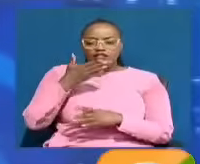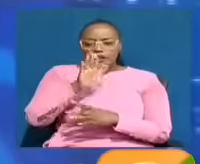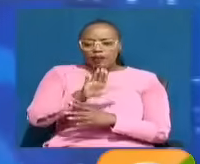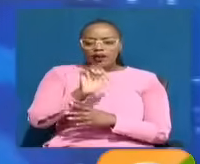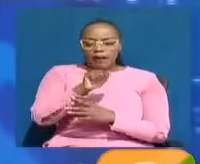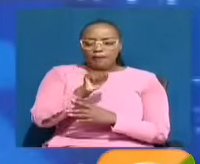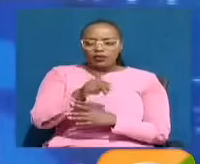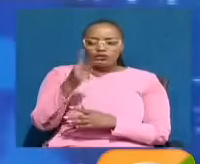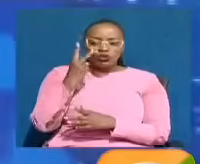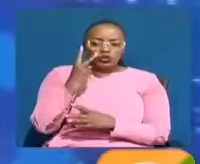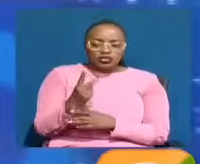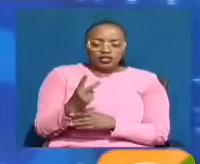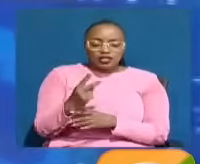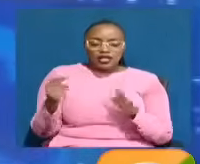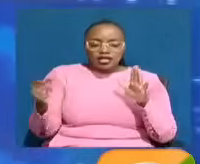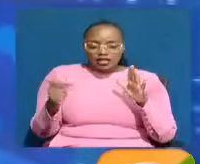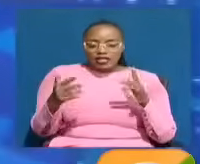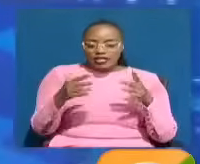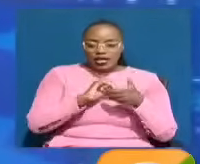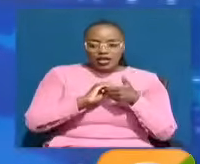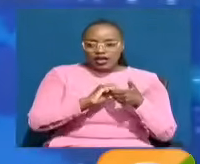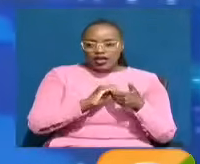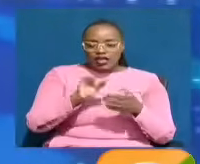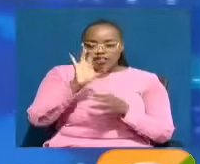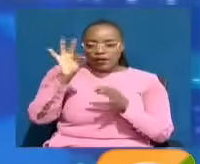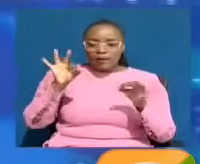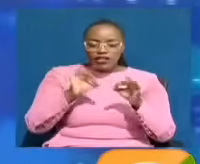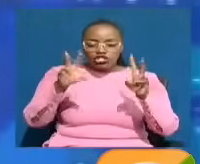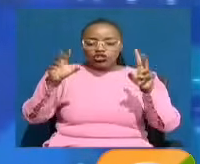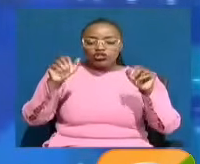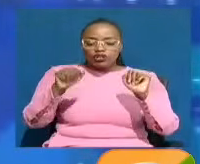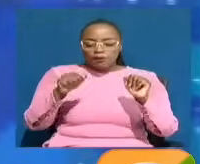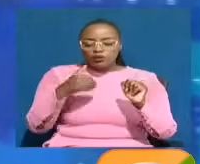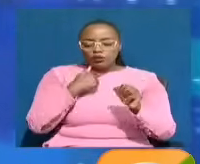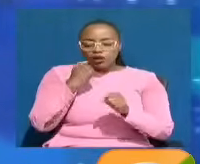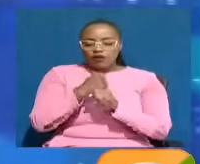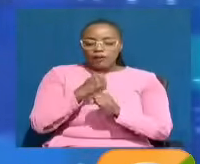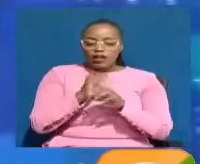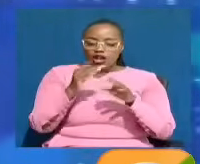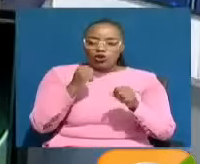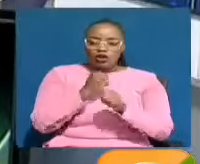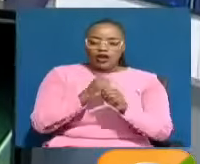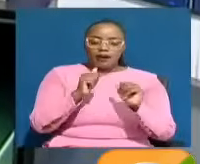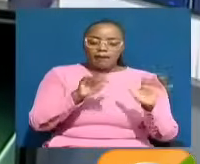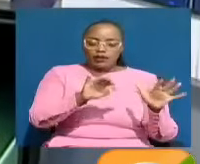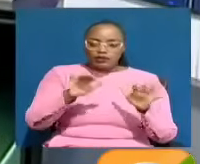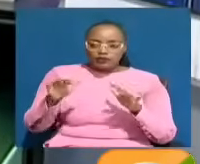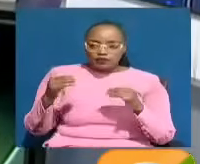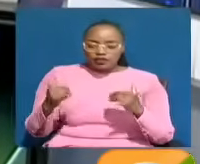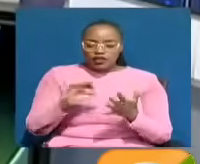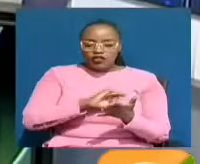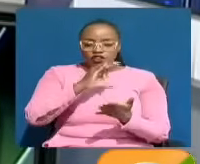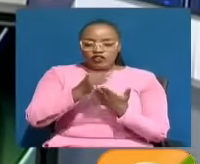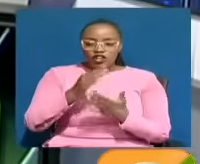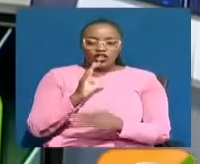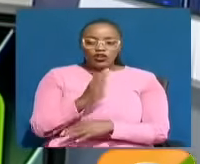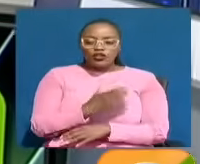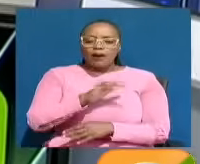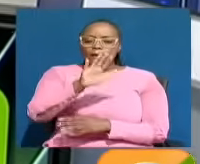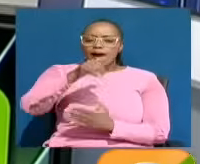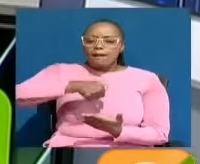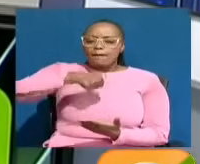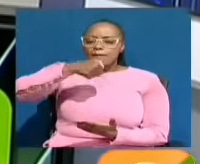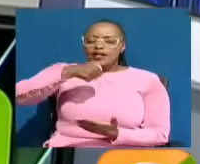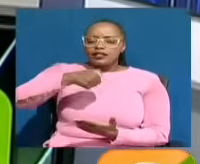able to see from that and gauge whether that particular issue has been effectively tackled. All right, let's talk about the funding of the committee. What's your budget?